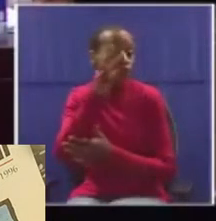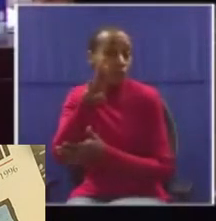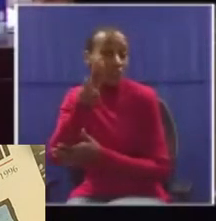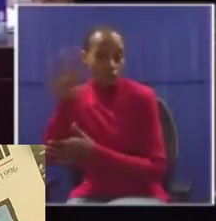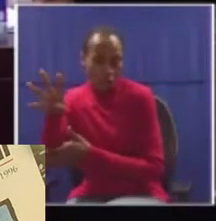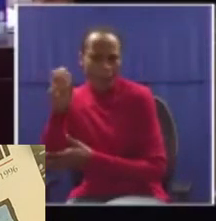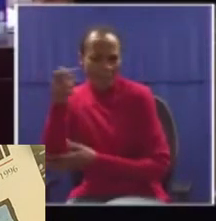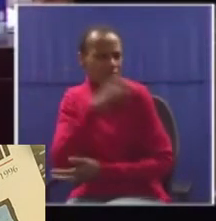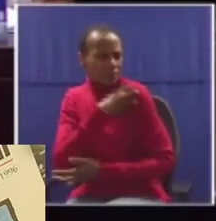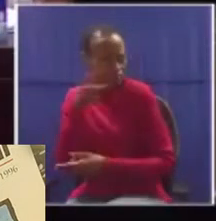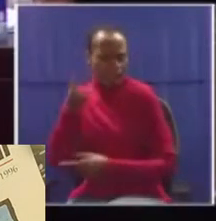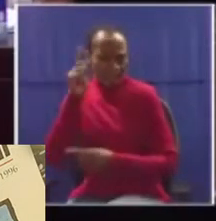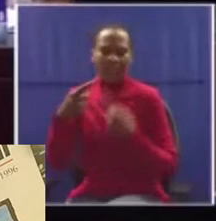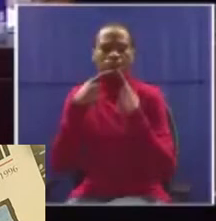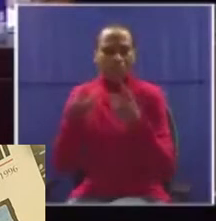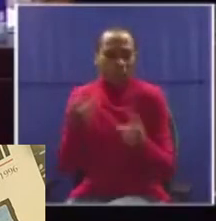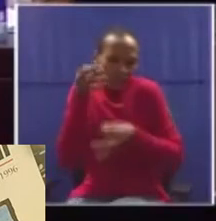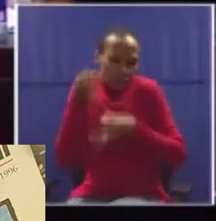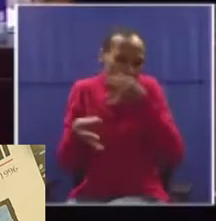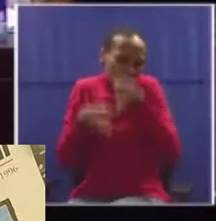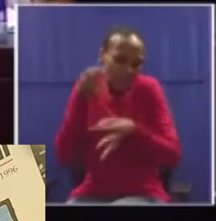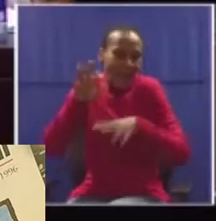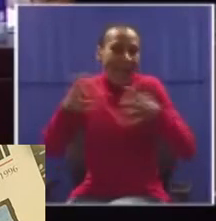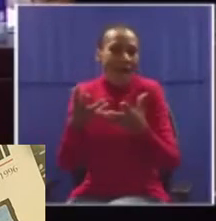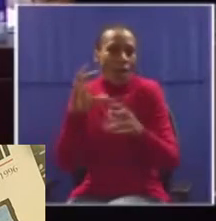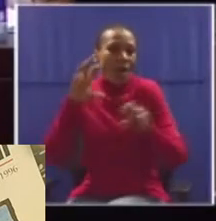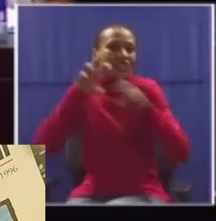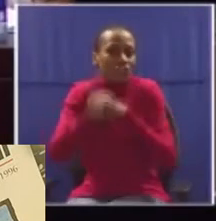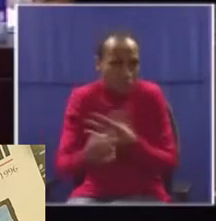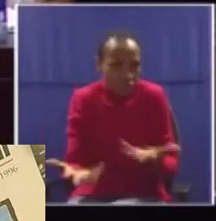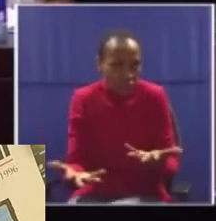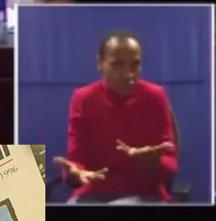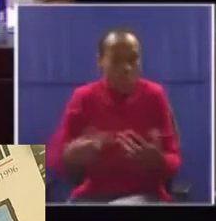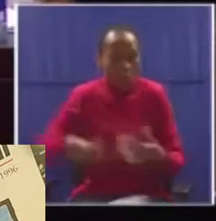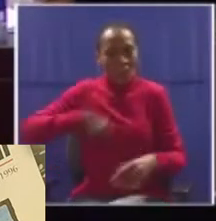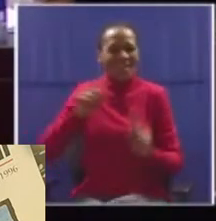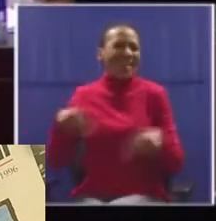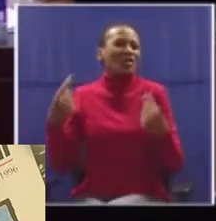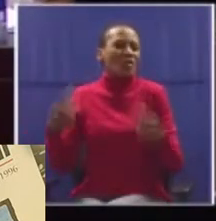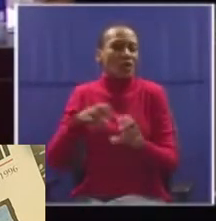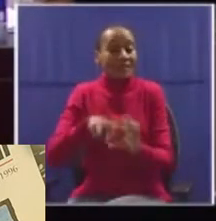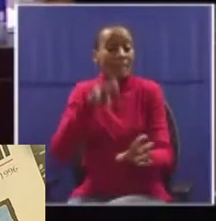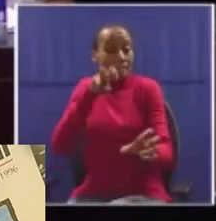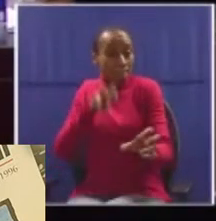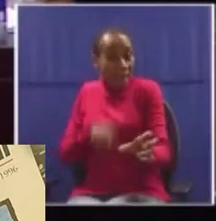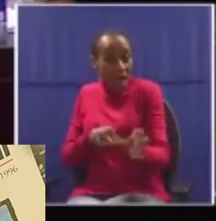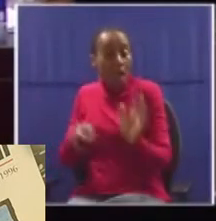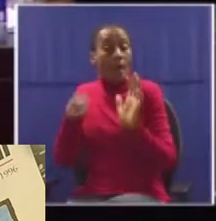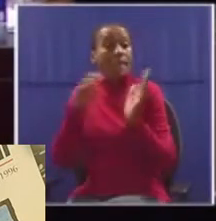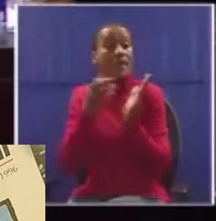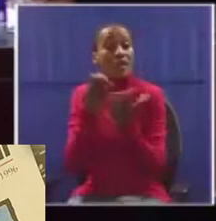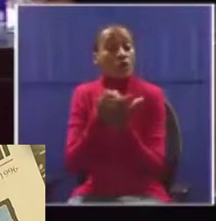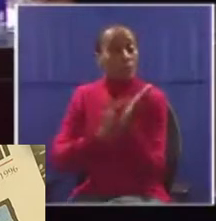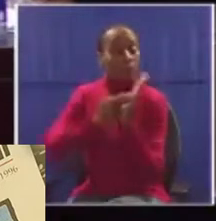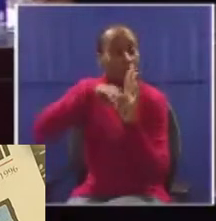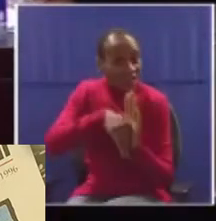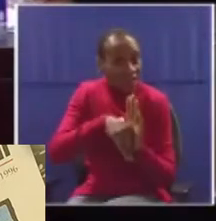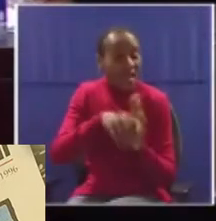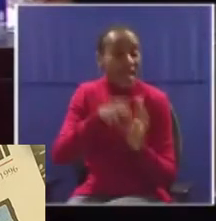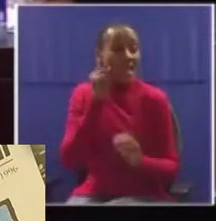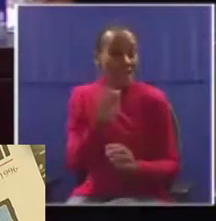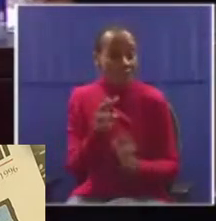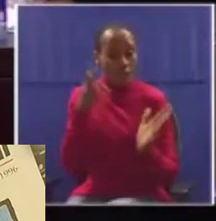this will be achieved no matter how many laws are enacted we will not exit the gray list when there is no political will to uphold the rule of law